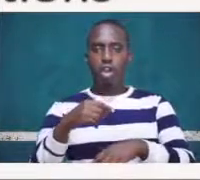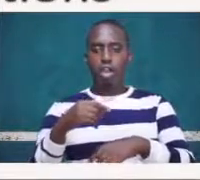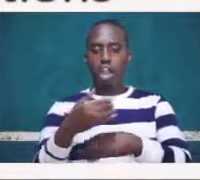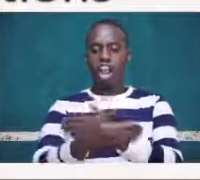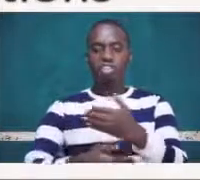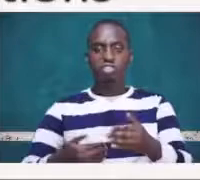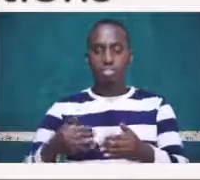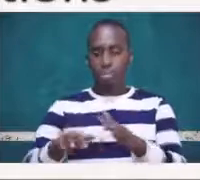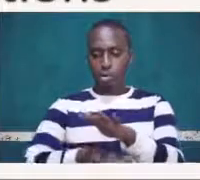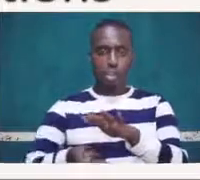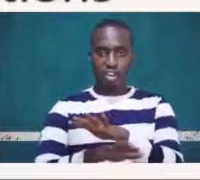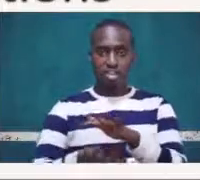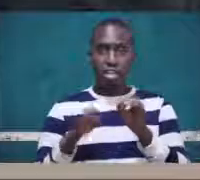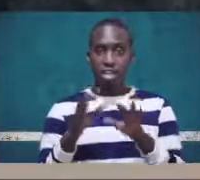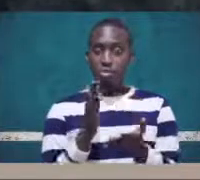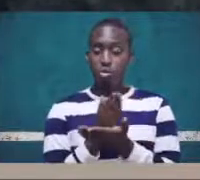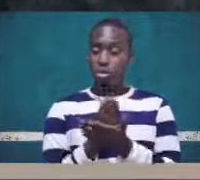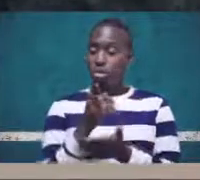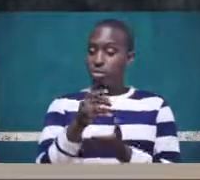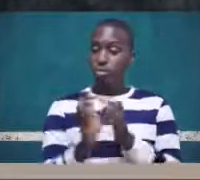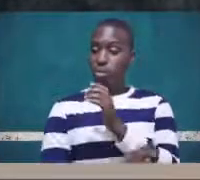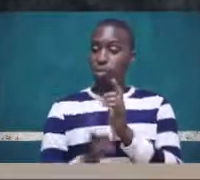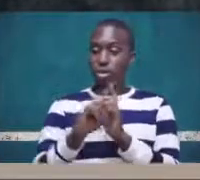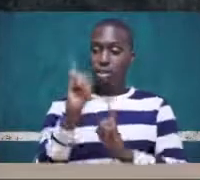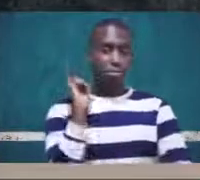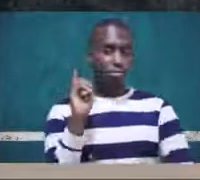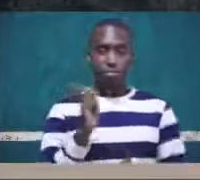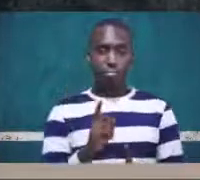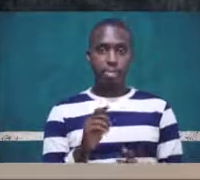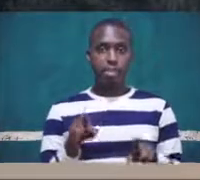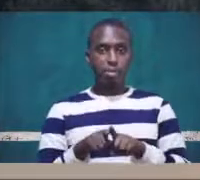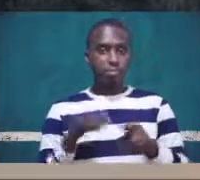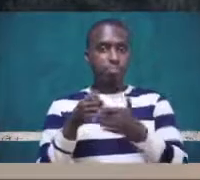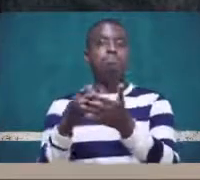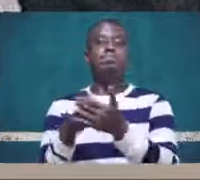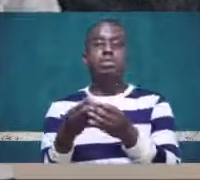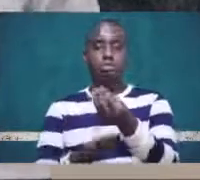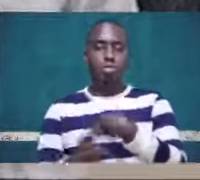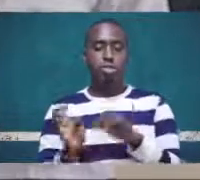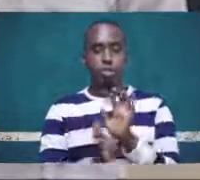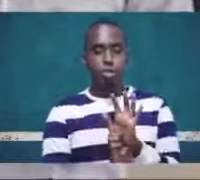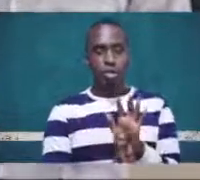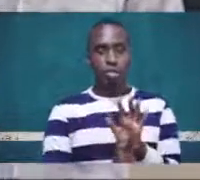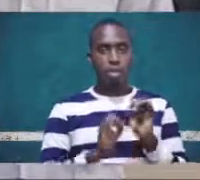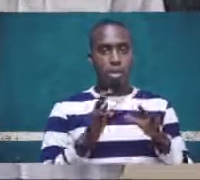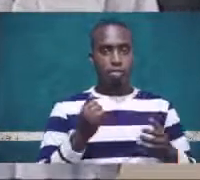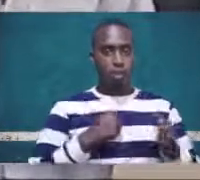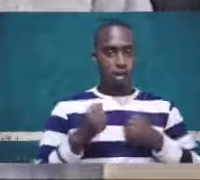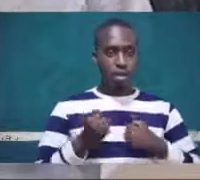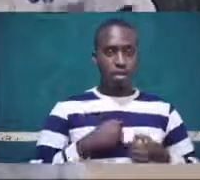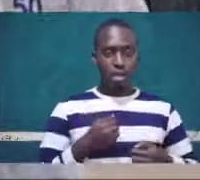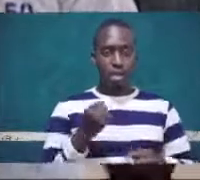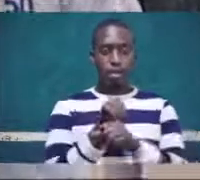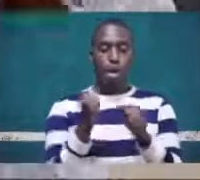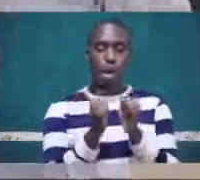not politically stable, there is insecurity within the region, this will hinder trade. Take an example. If Rwanda is trading